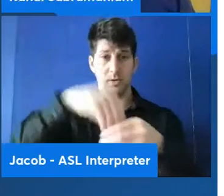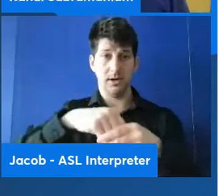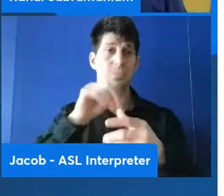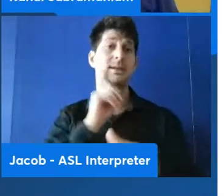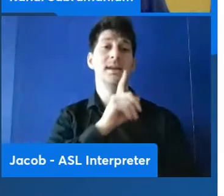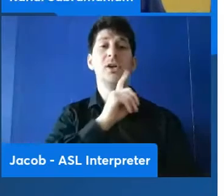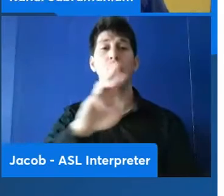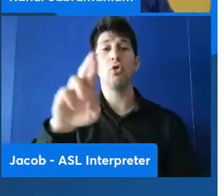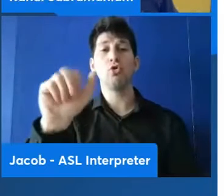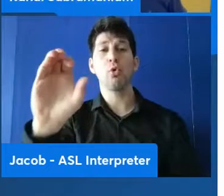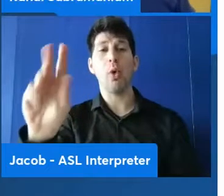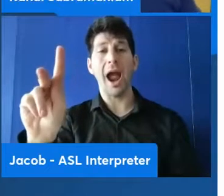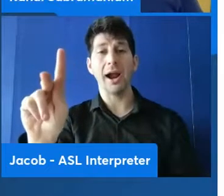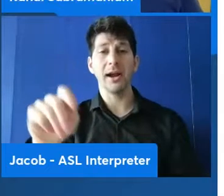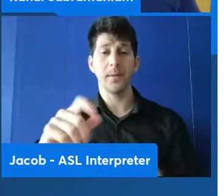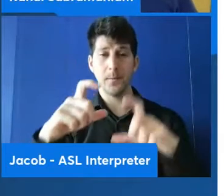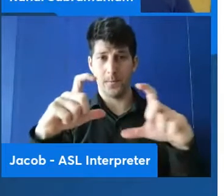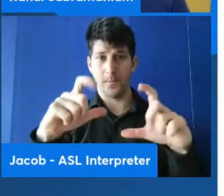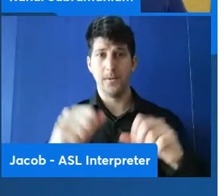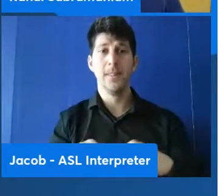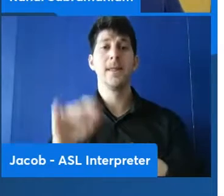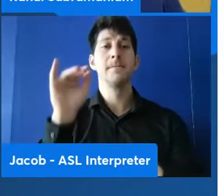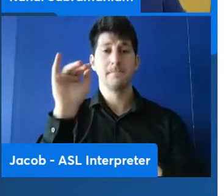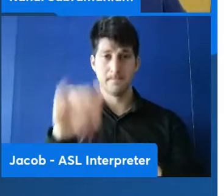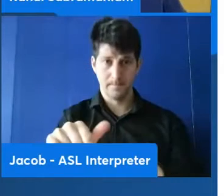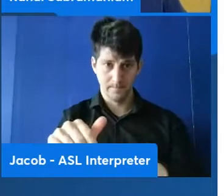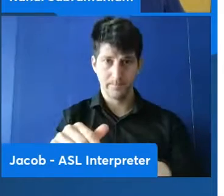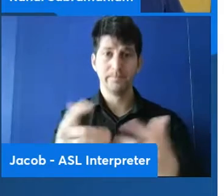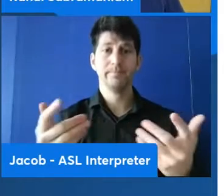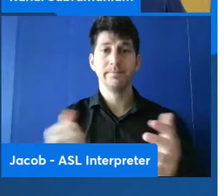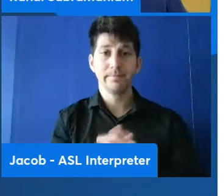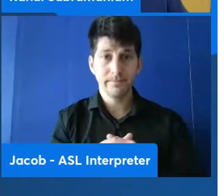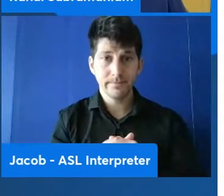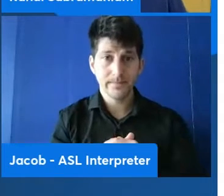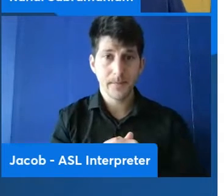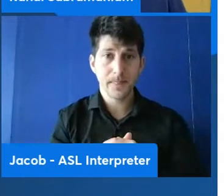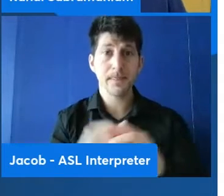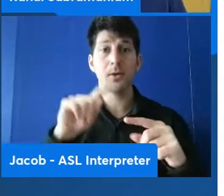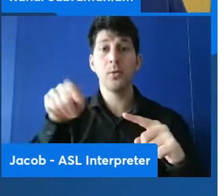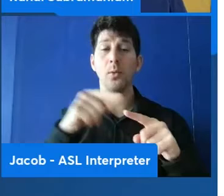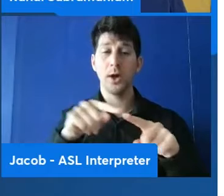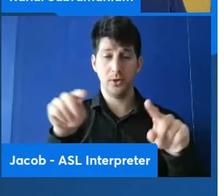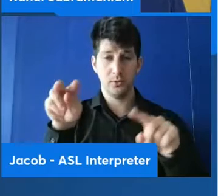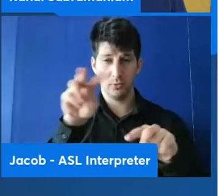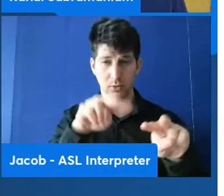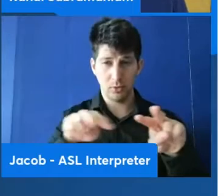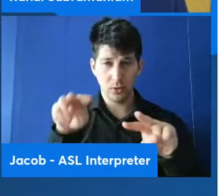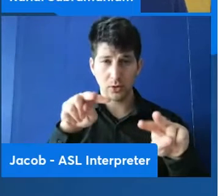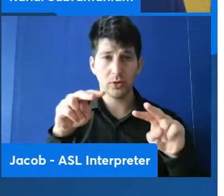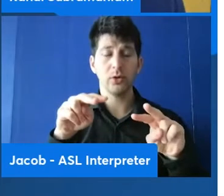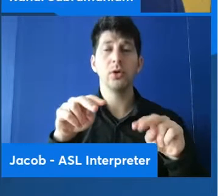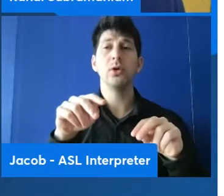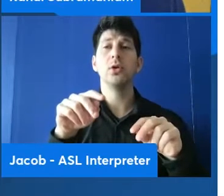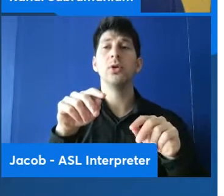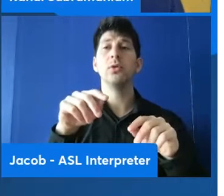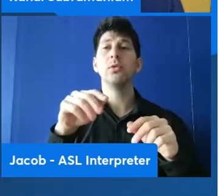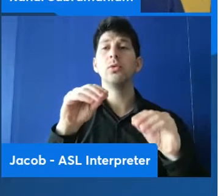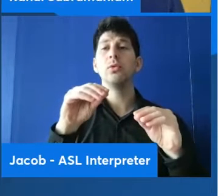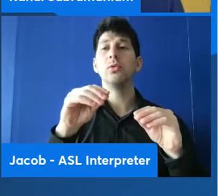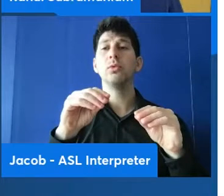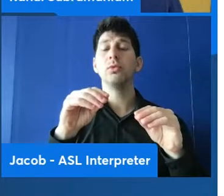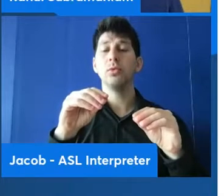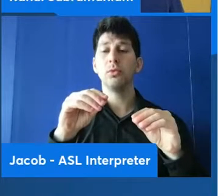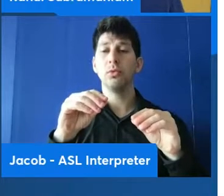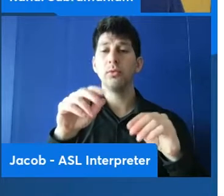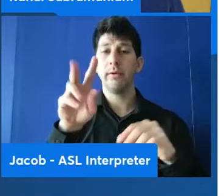rack. And that's basically the math that it boils down to. When you look at the Neoverse N1